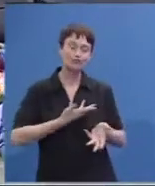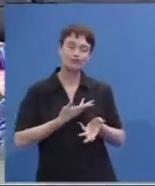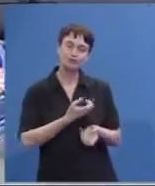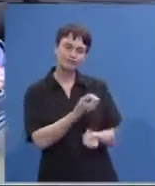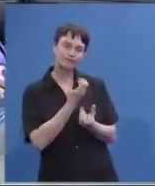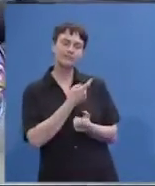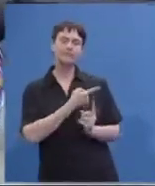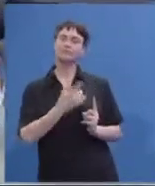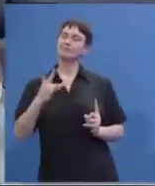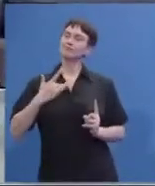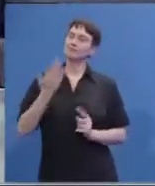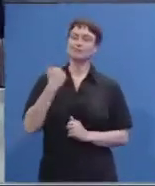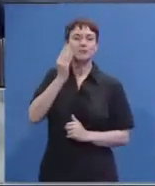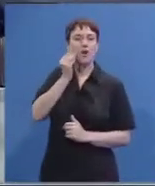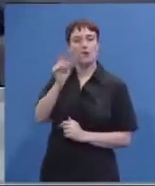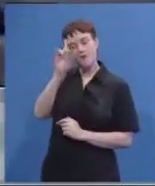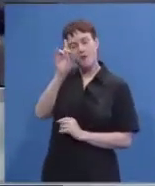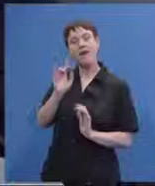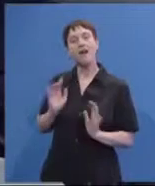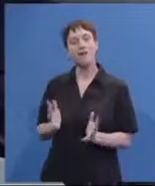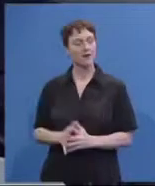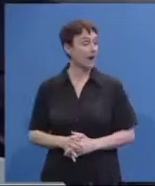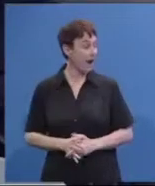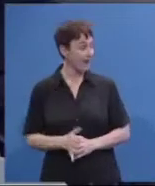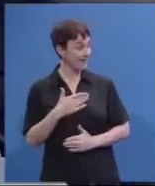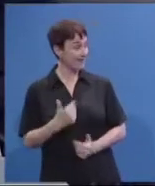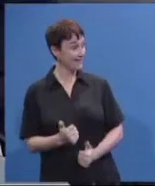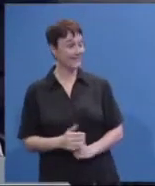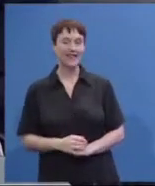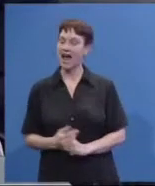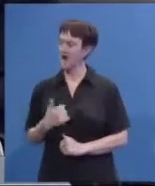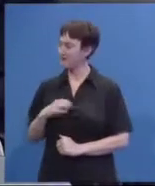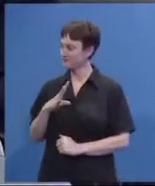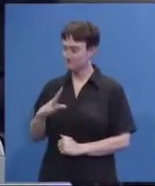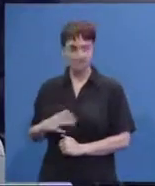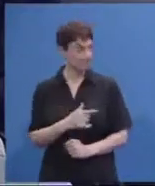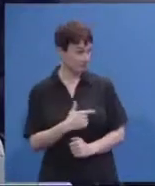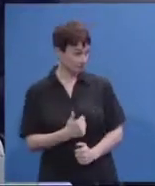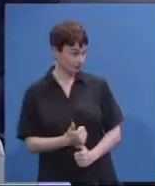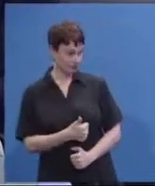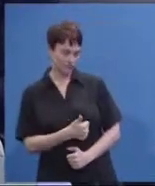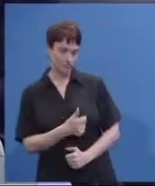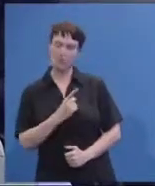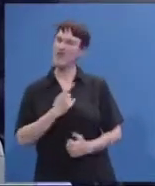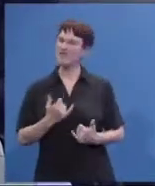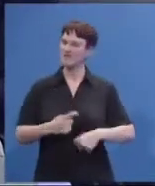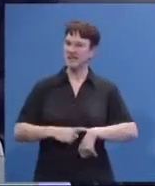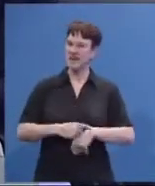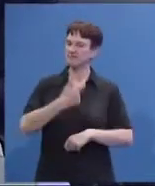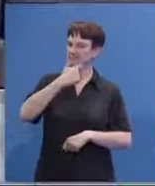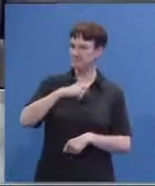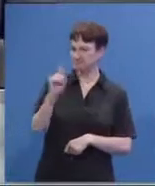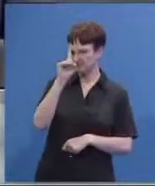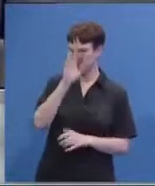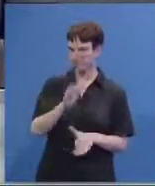Madiba. Lucas, how are you? I'm all right, thanks, Tom. How are you? Good, good, good. As good as we can be in a situation like this. Exactly, exactly.